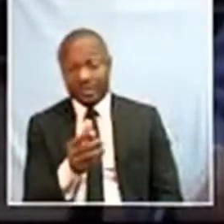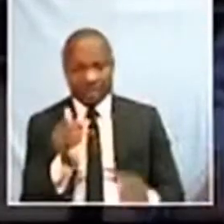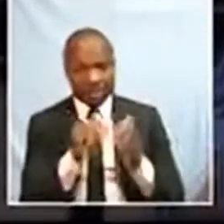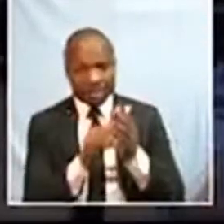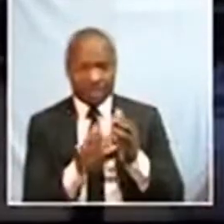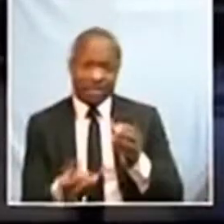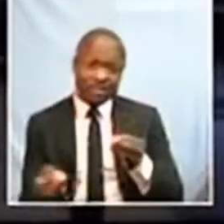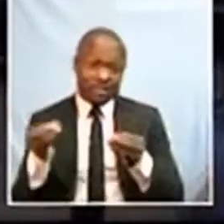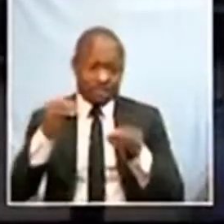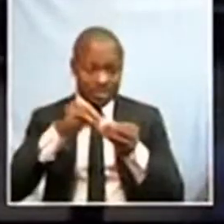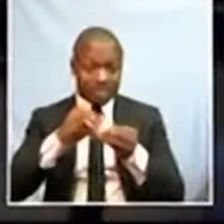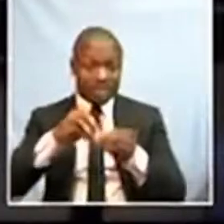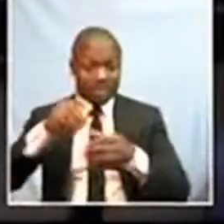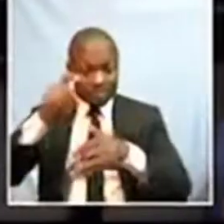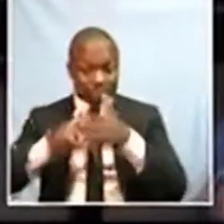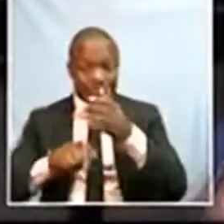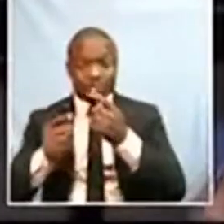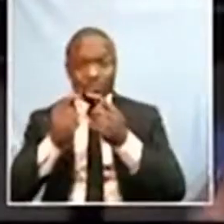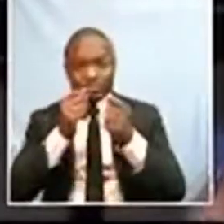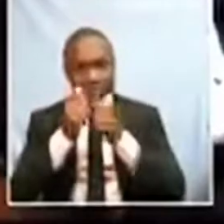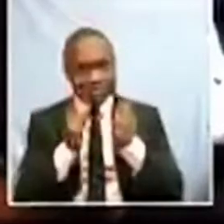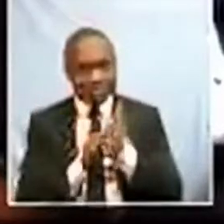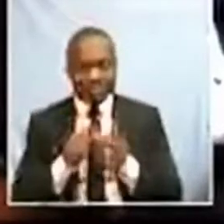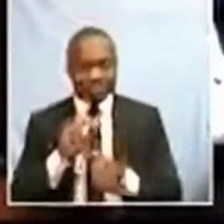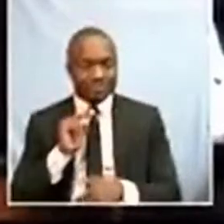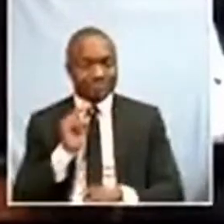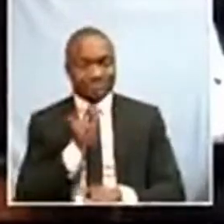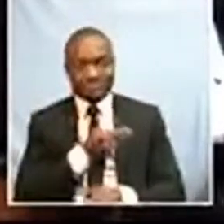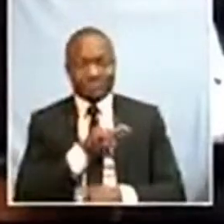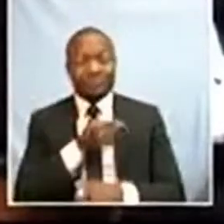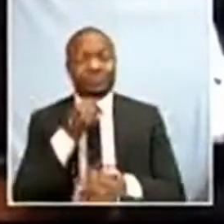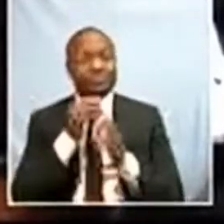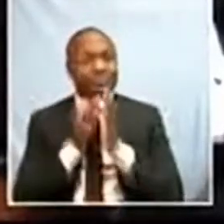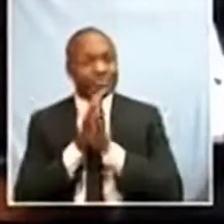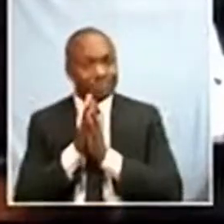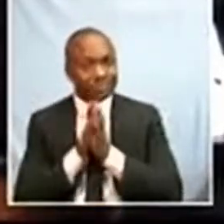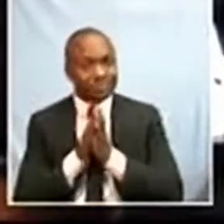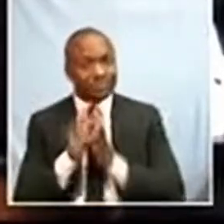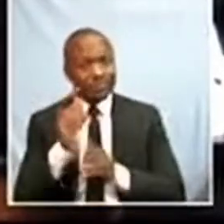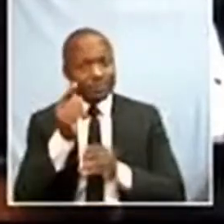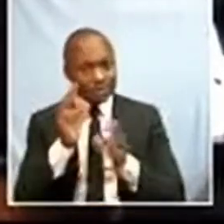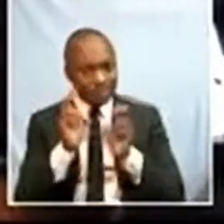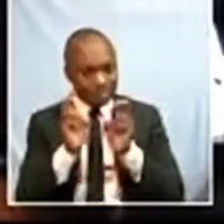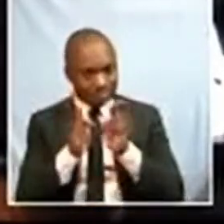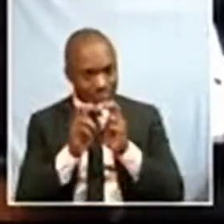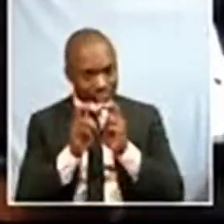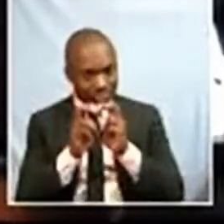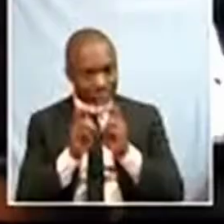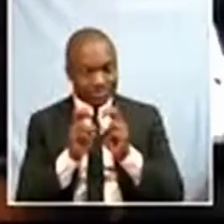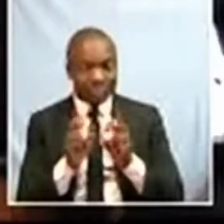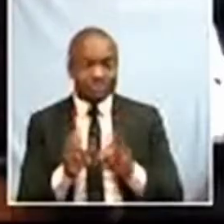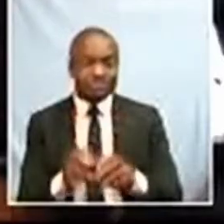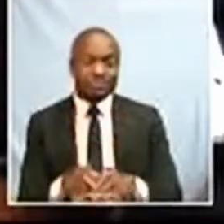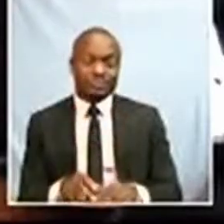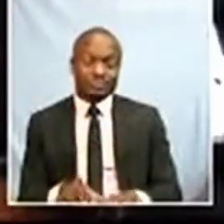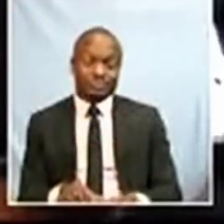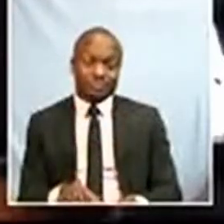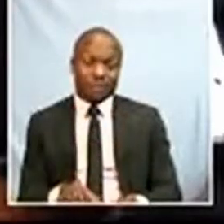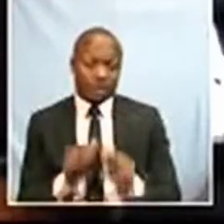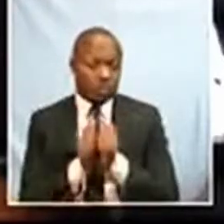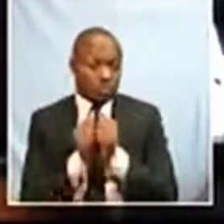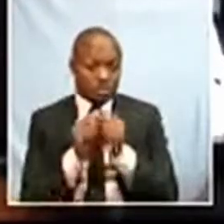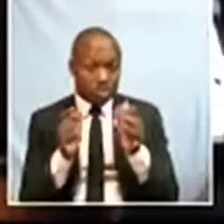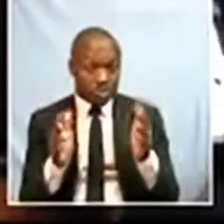added cost you are referring to. I think for us, we are interested in the first contract. Correct. Correct. Okay,